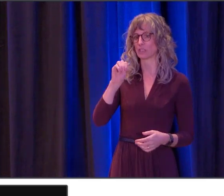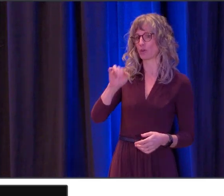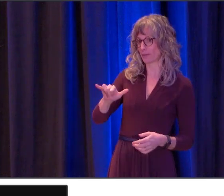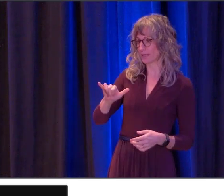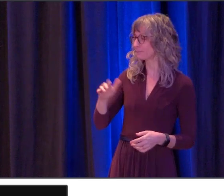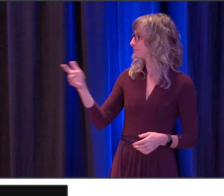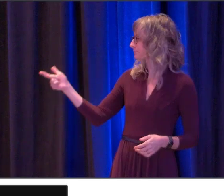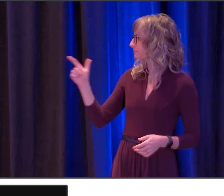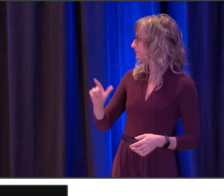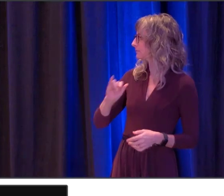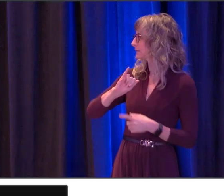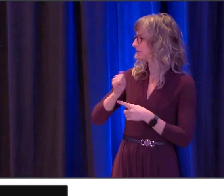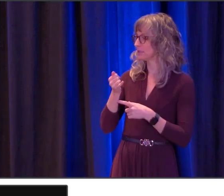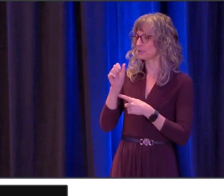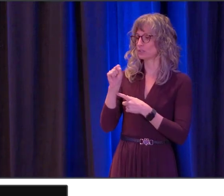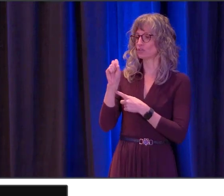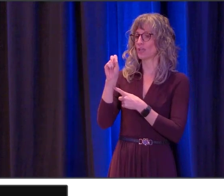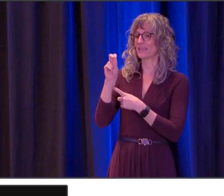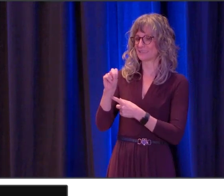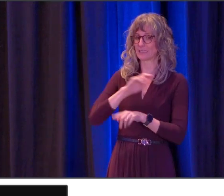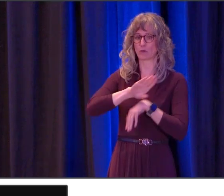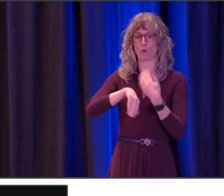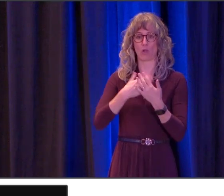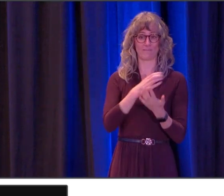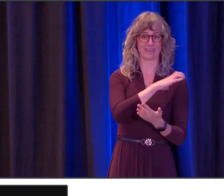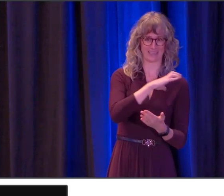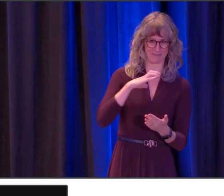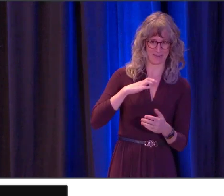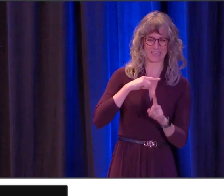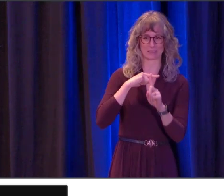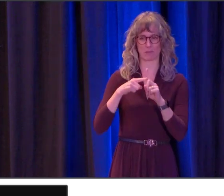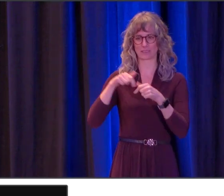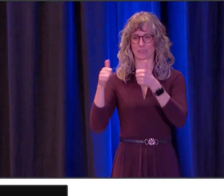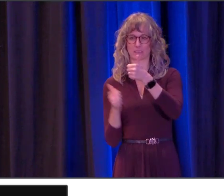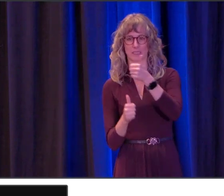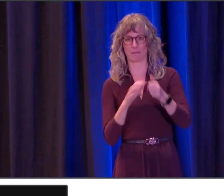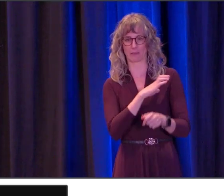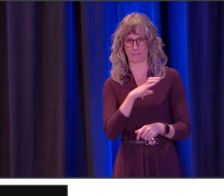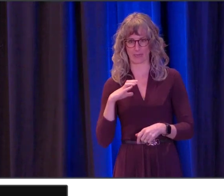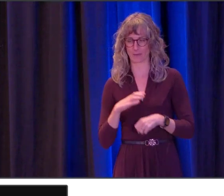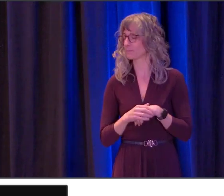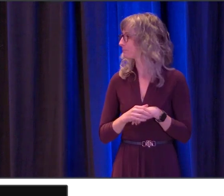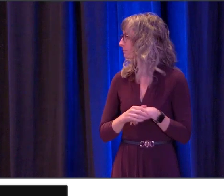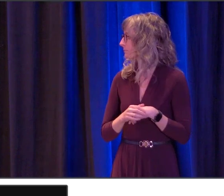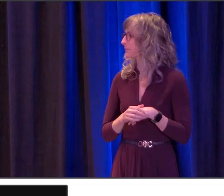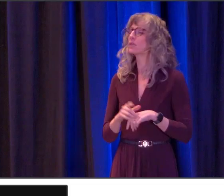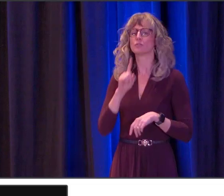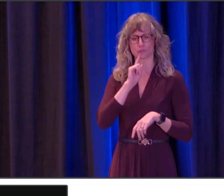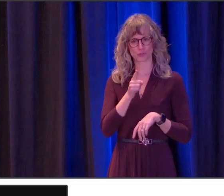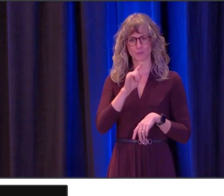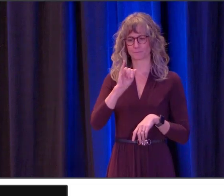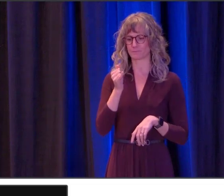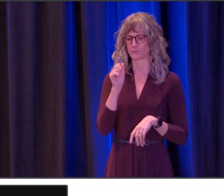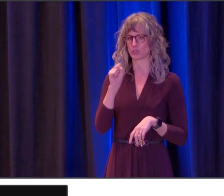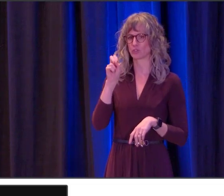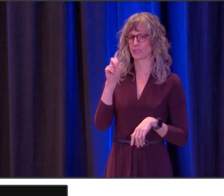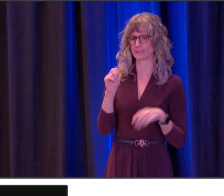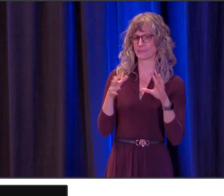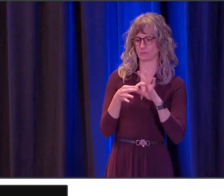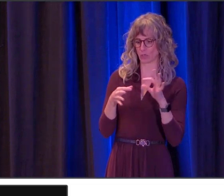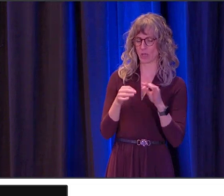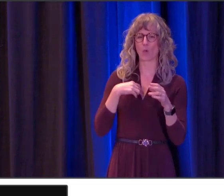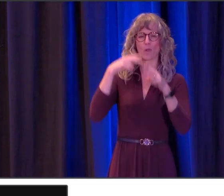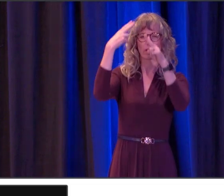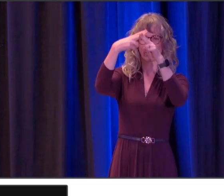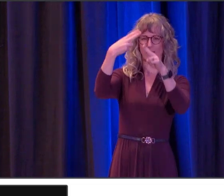the nickel committees and subcommittees? We'd be happy to. So I'm going to just quickly list each of the committees and subcommittees, and I'm going